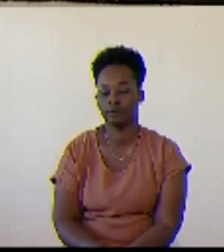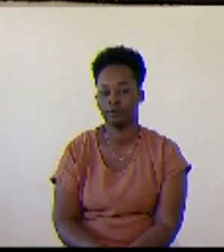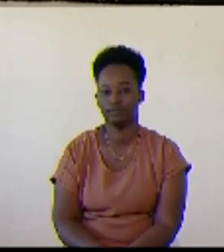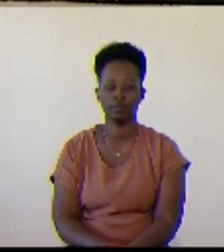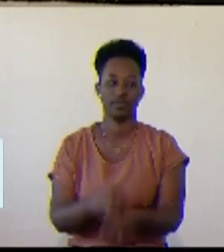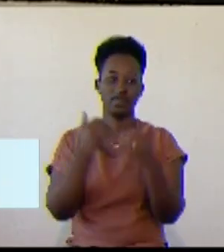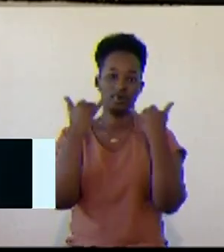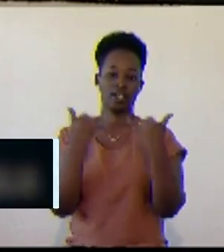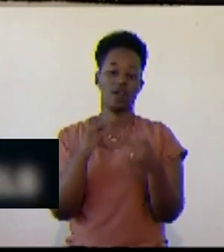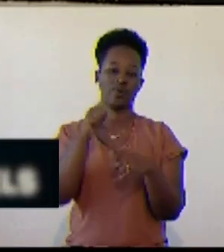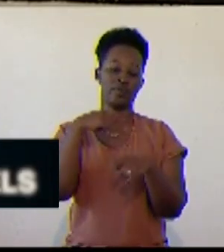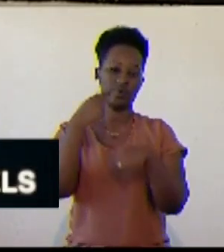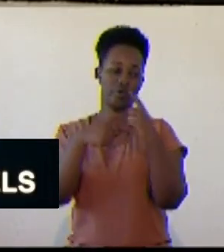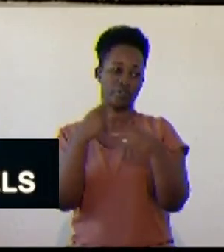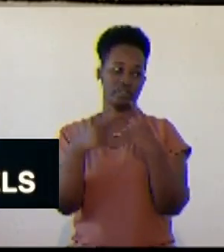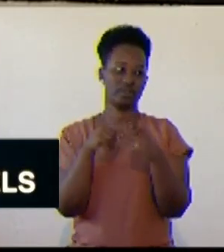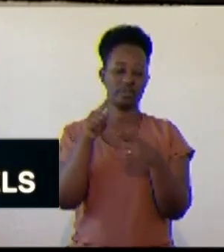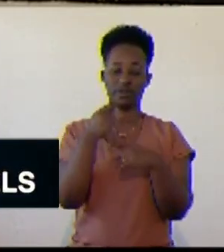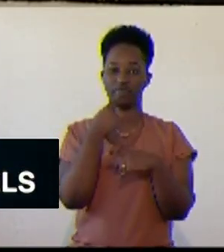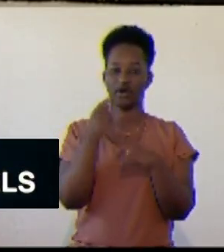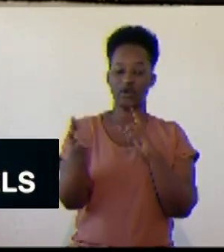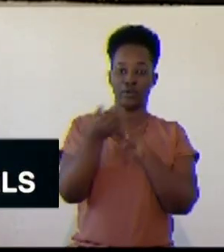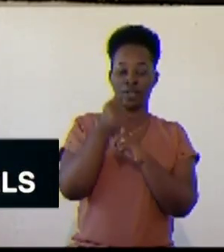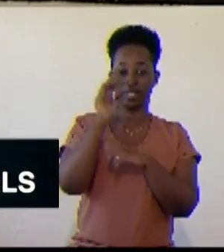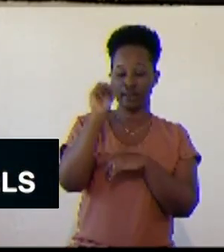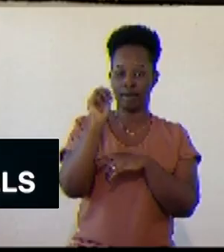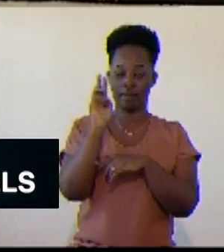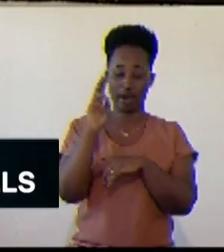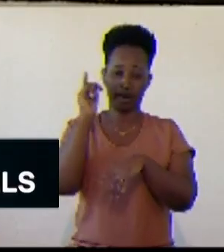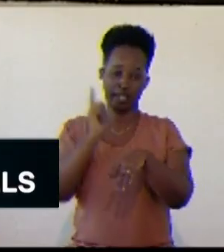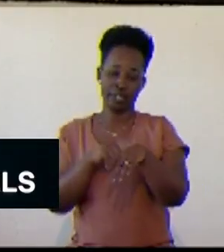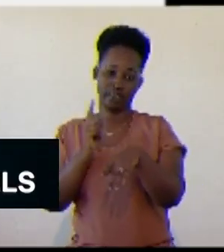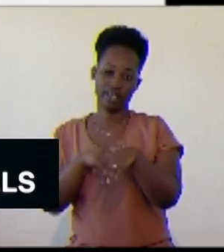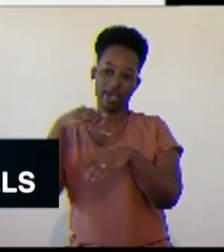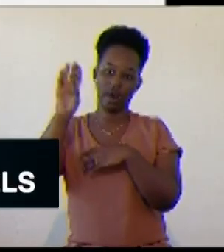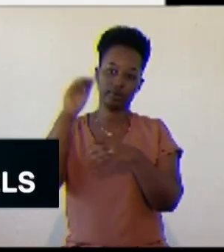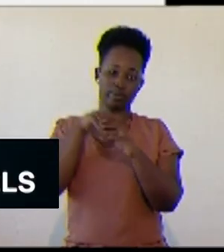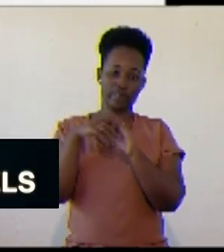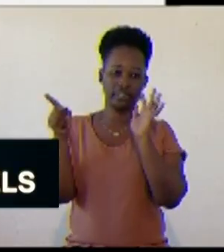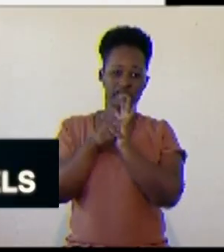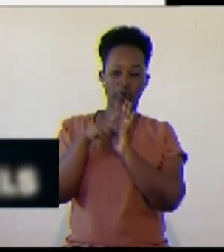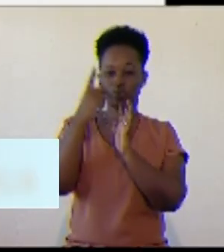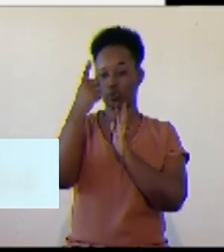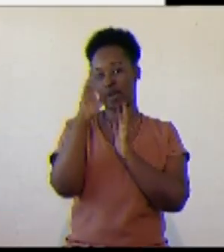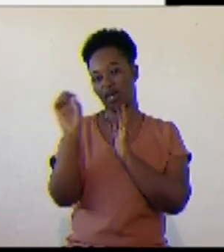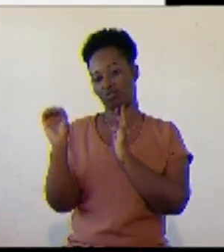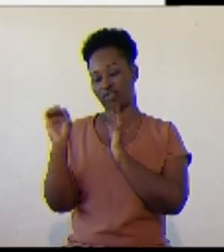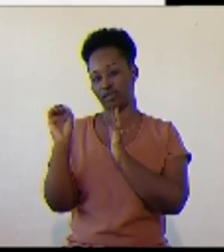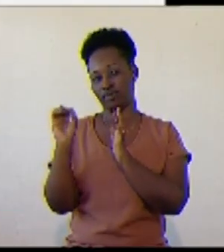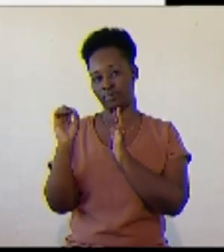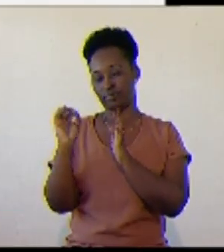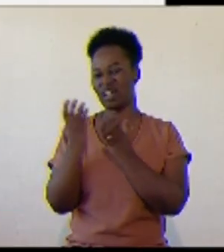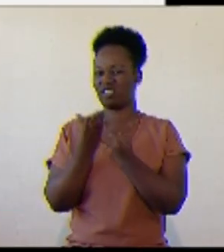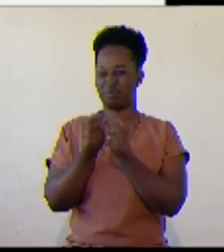Now, you continue. They are saying you get the marginal revenue when output is 100. So